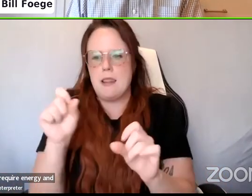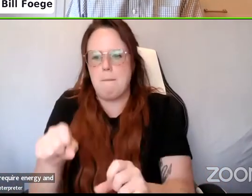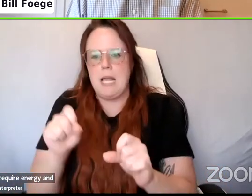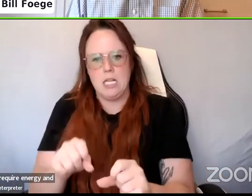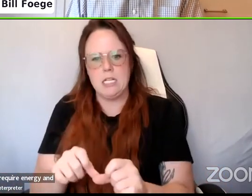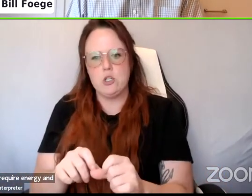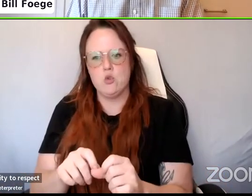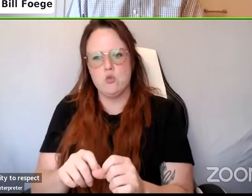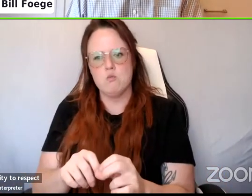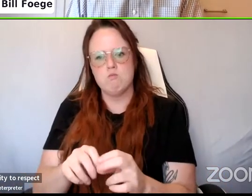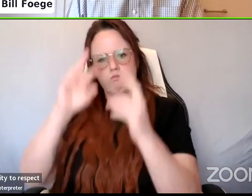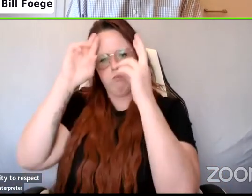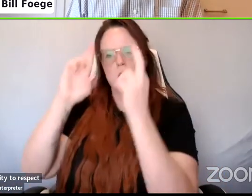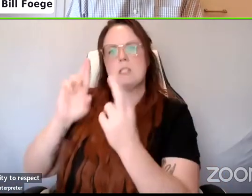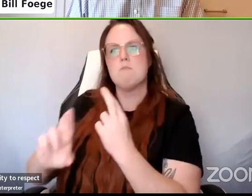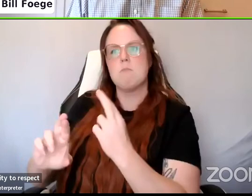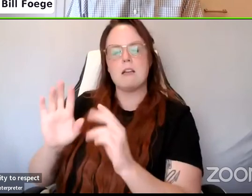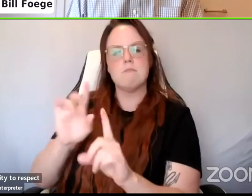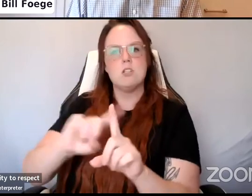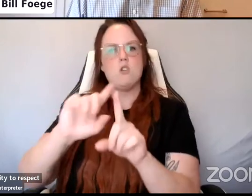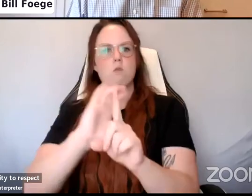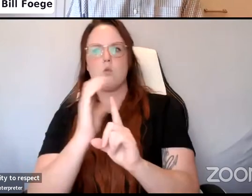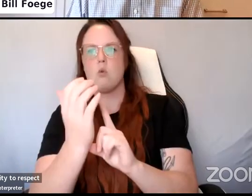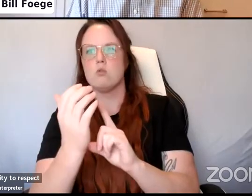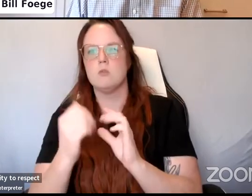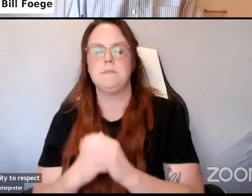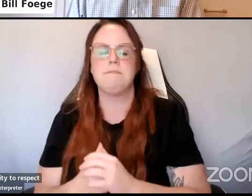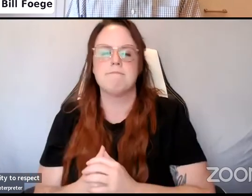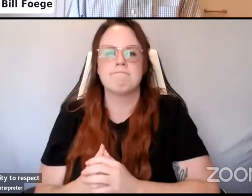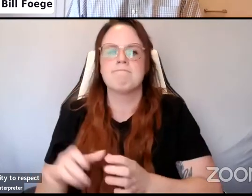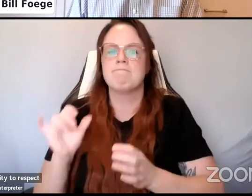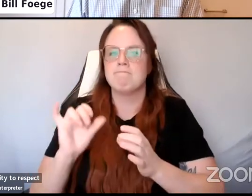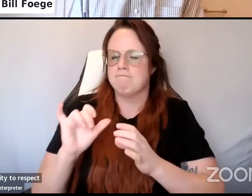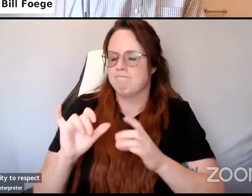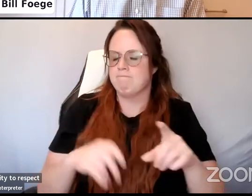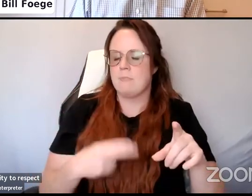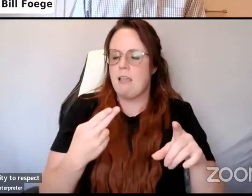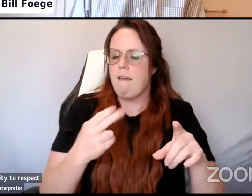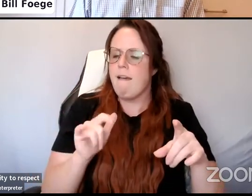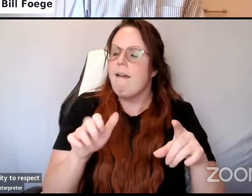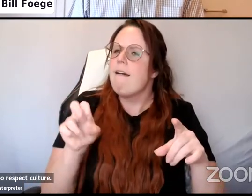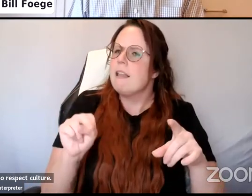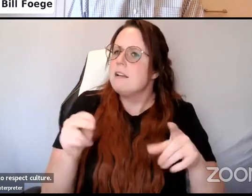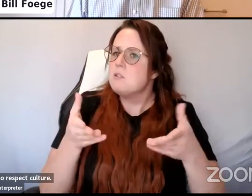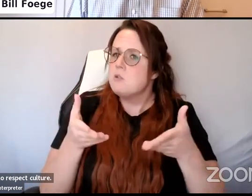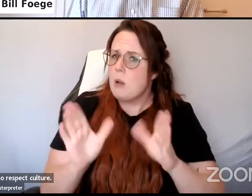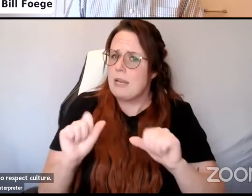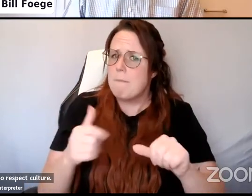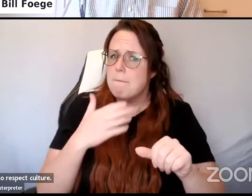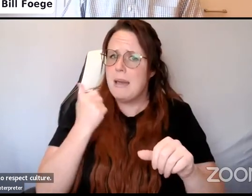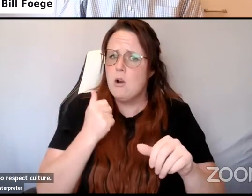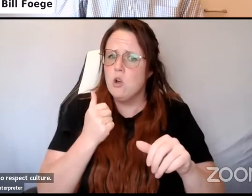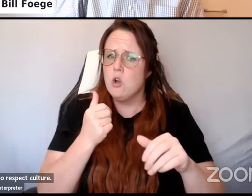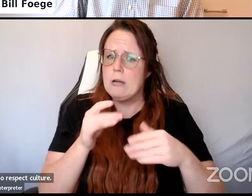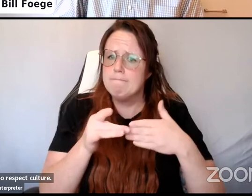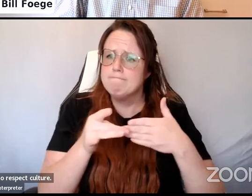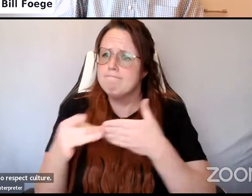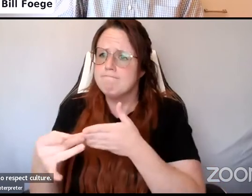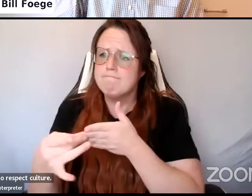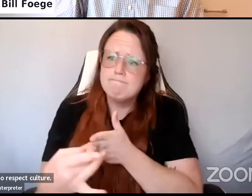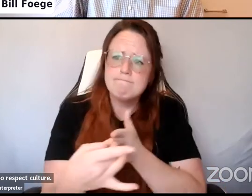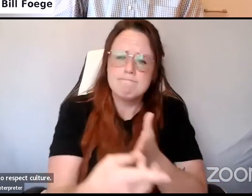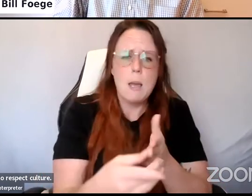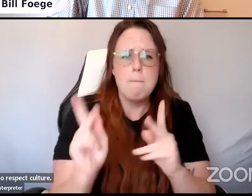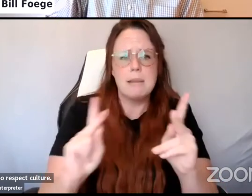culture Colleen is there a way we can better align people who have different sets of